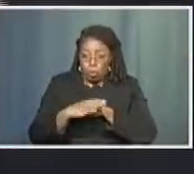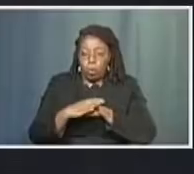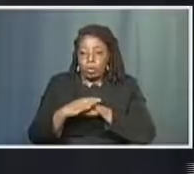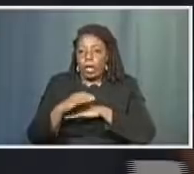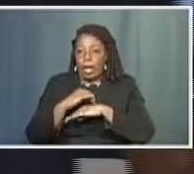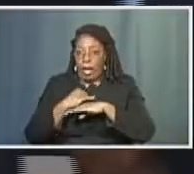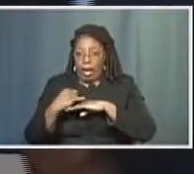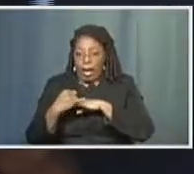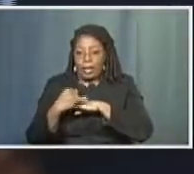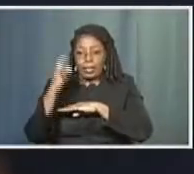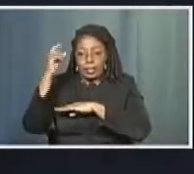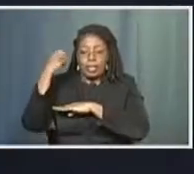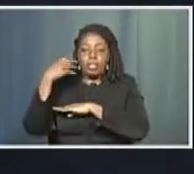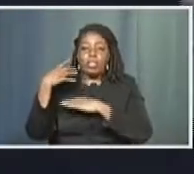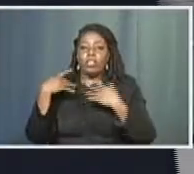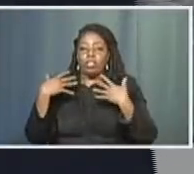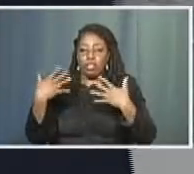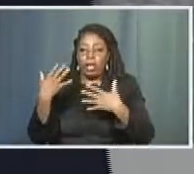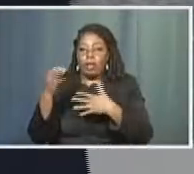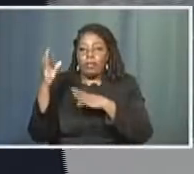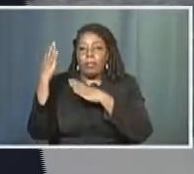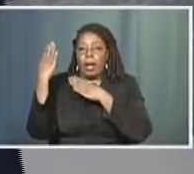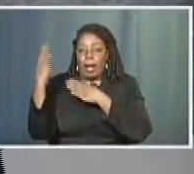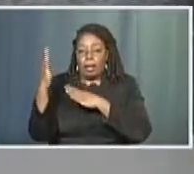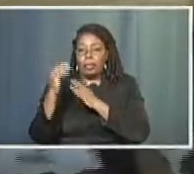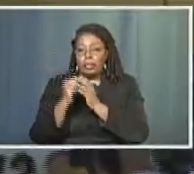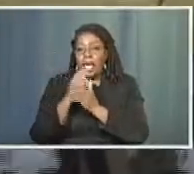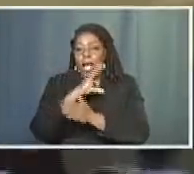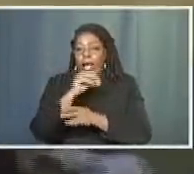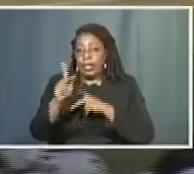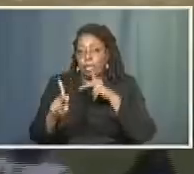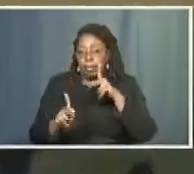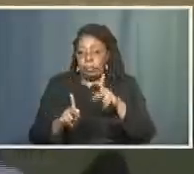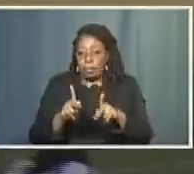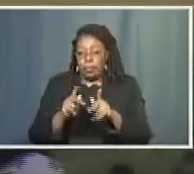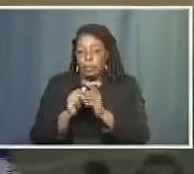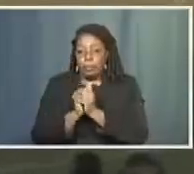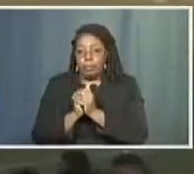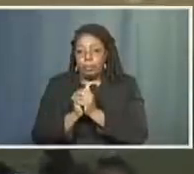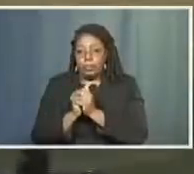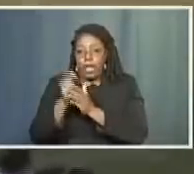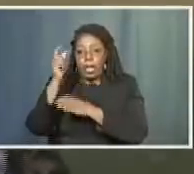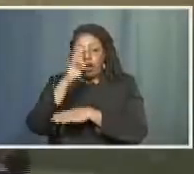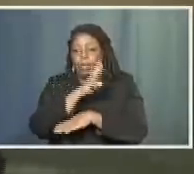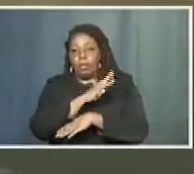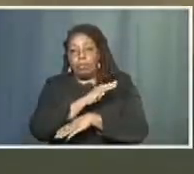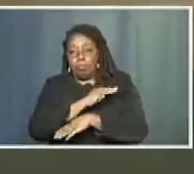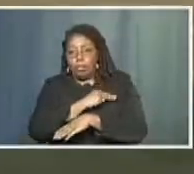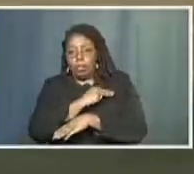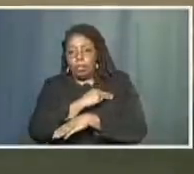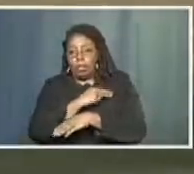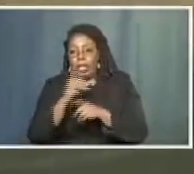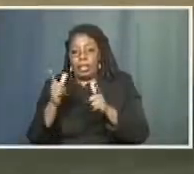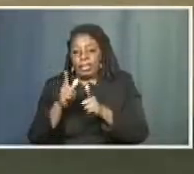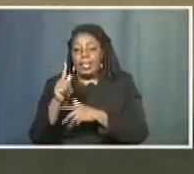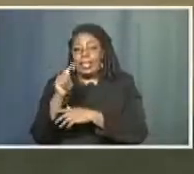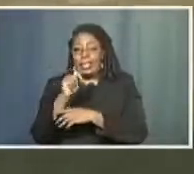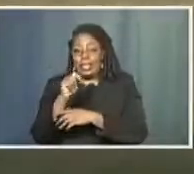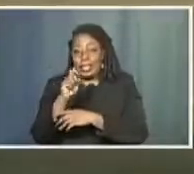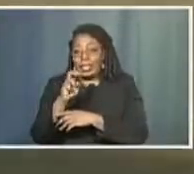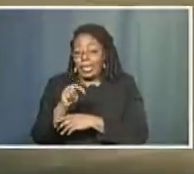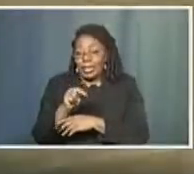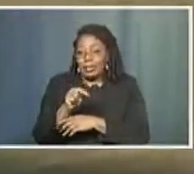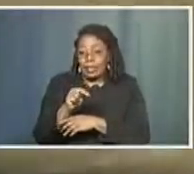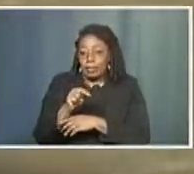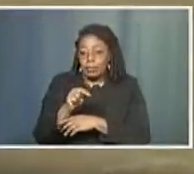but the sunshine of the Bahamas and its fans. Larry Maples, Associate Athletic Director at Middle Tennessee State, and